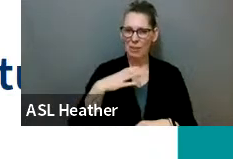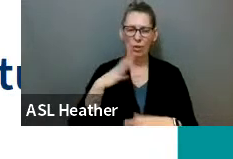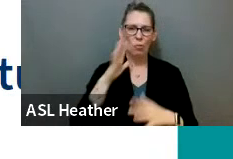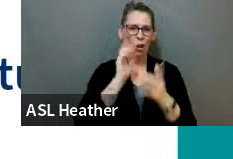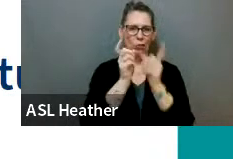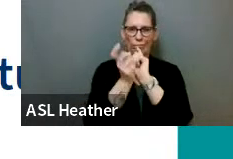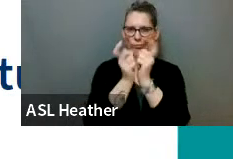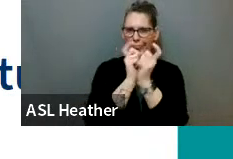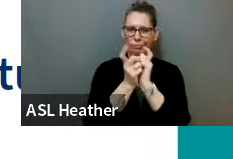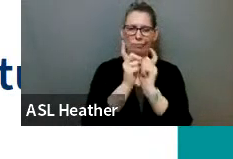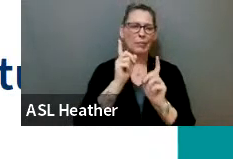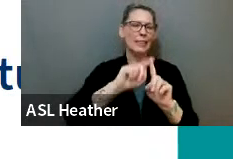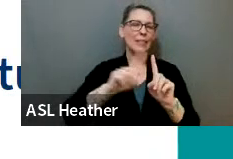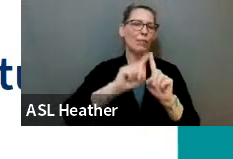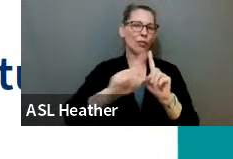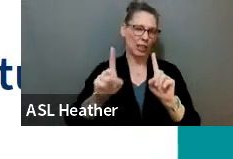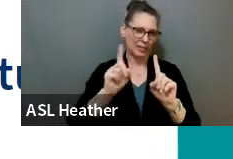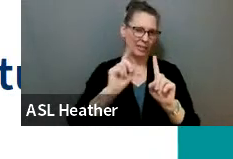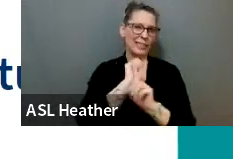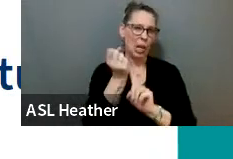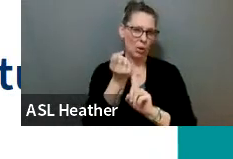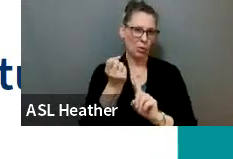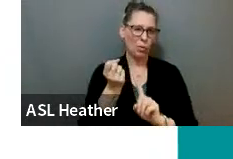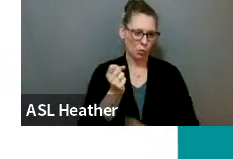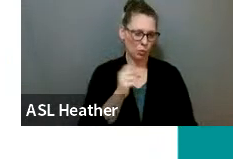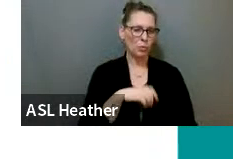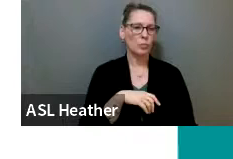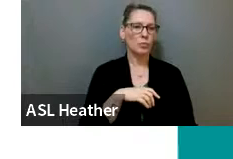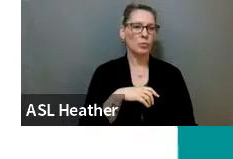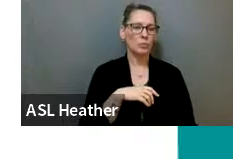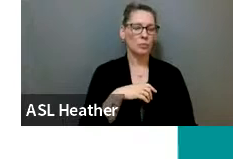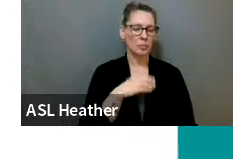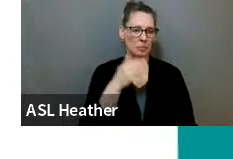things in each scenario. Can we go to the next slide, please?